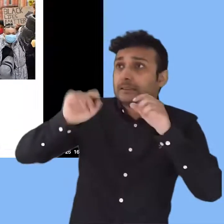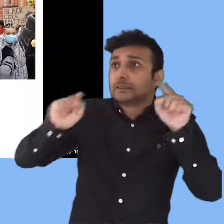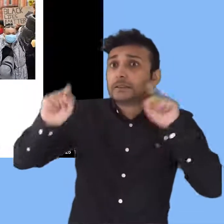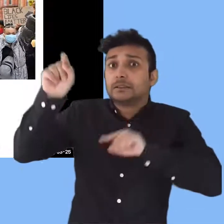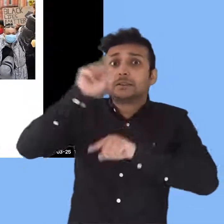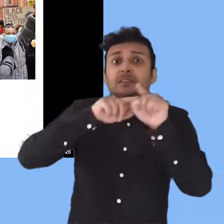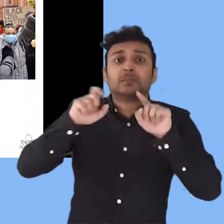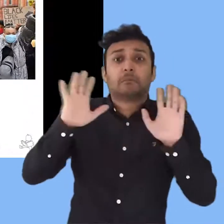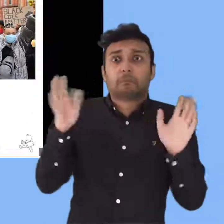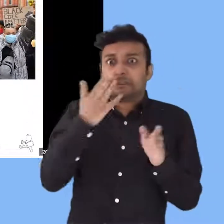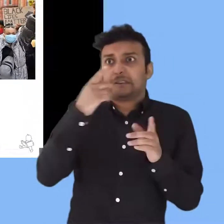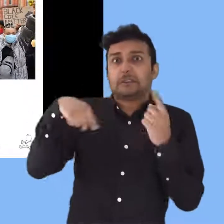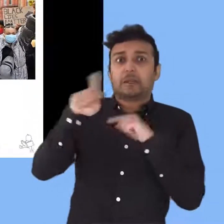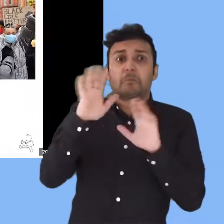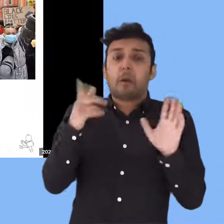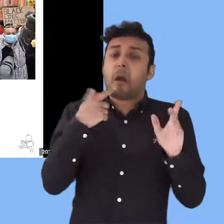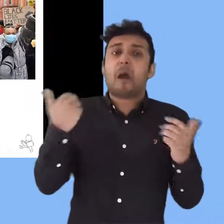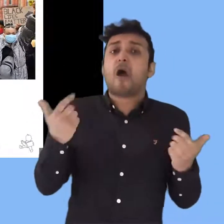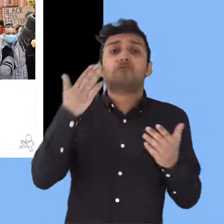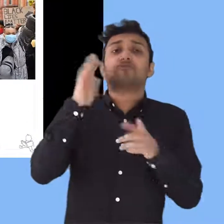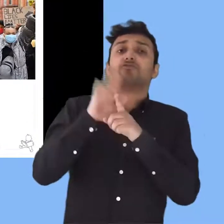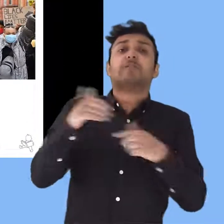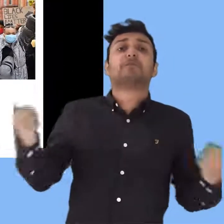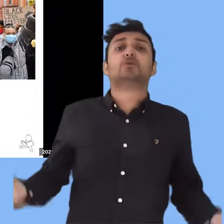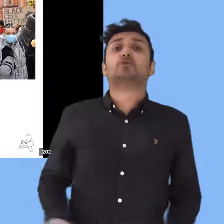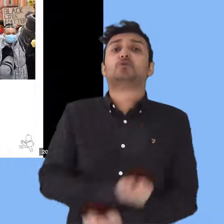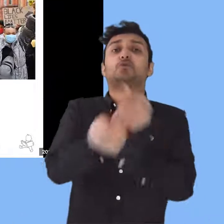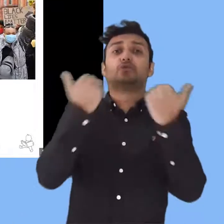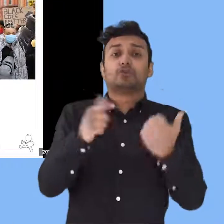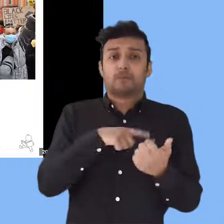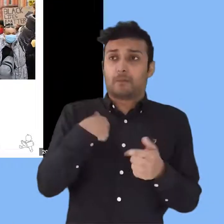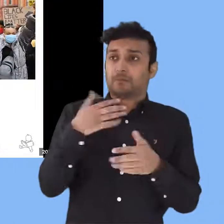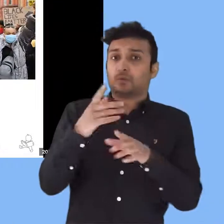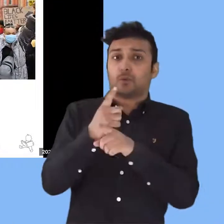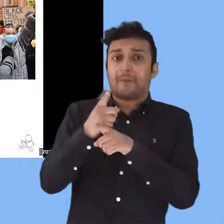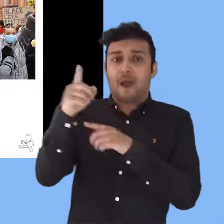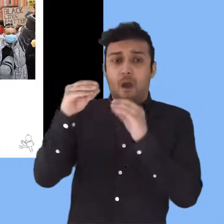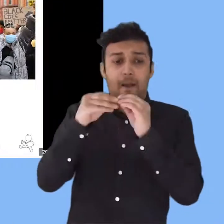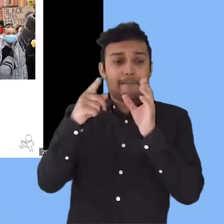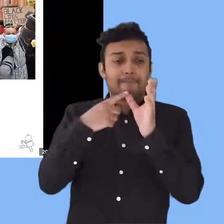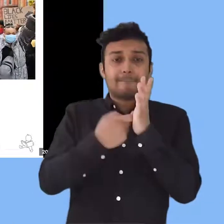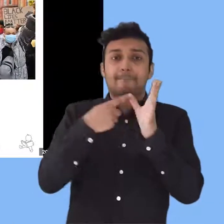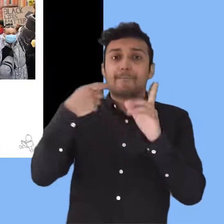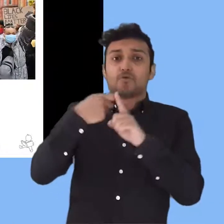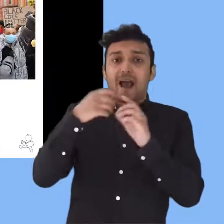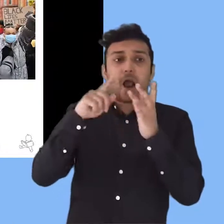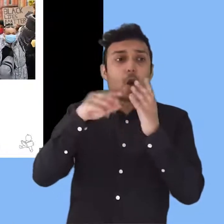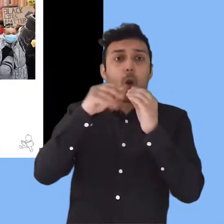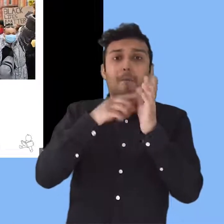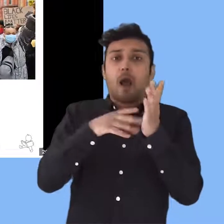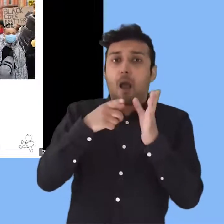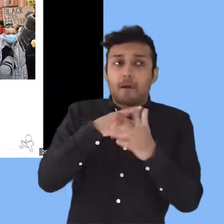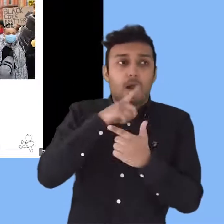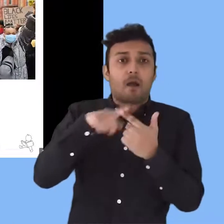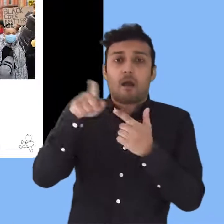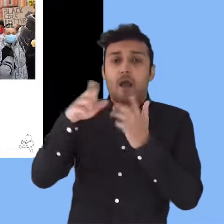been post-race. People were pointing to Barack Obama's presidency, Meghan Markle's engagement to Prince